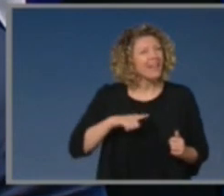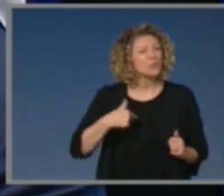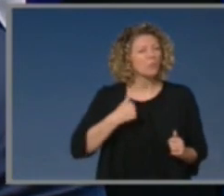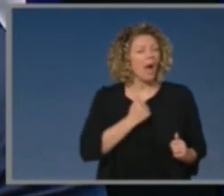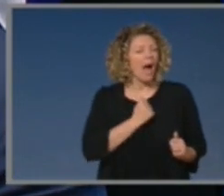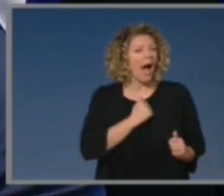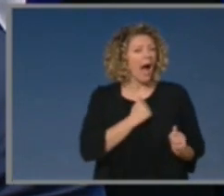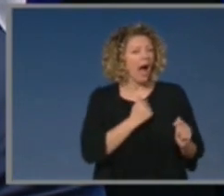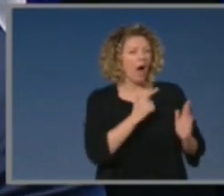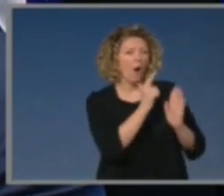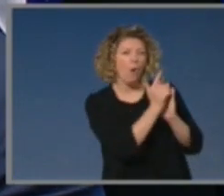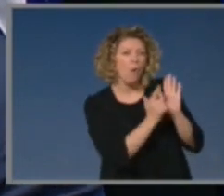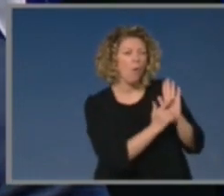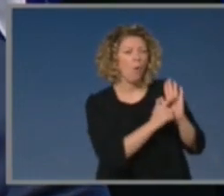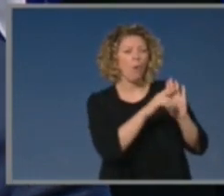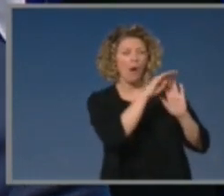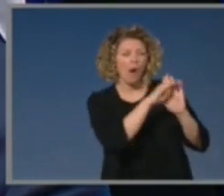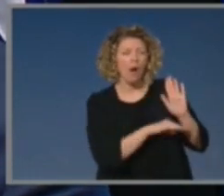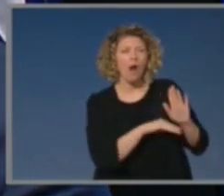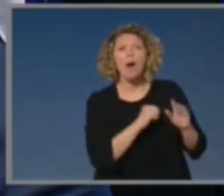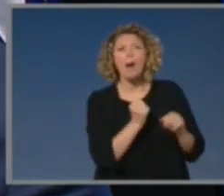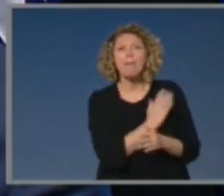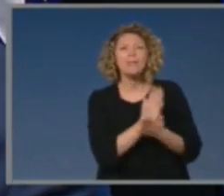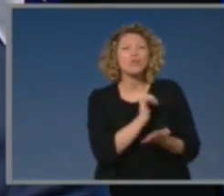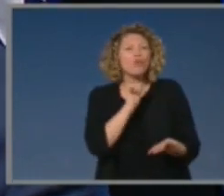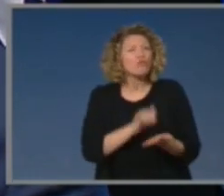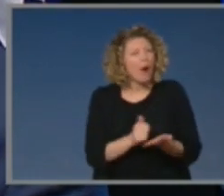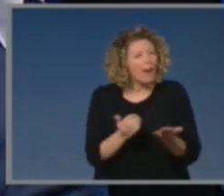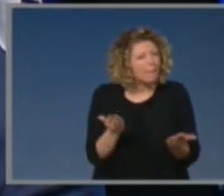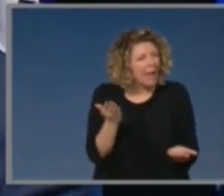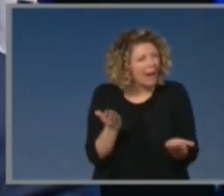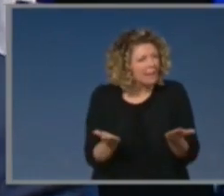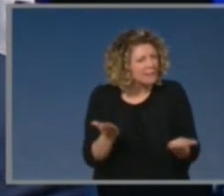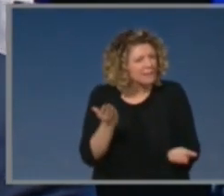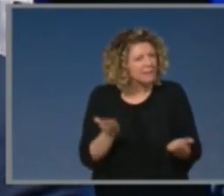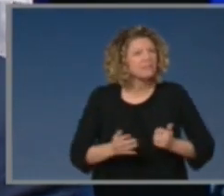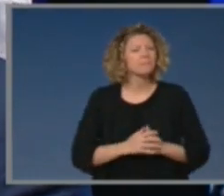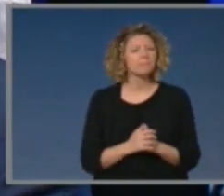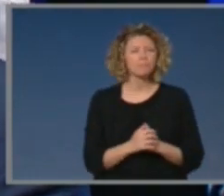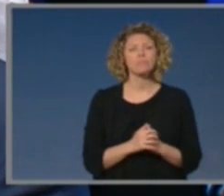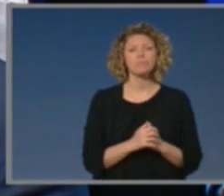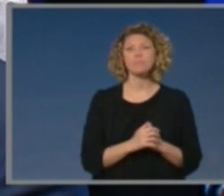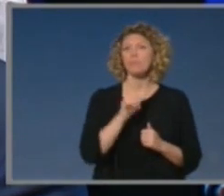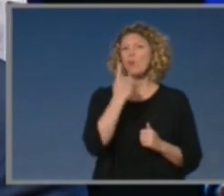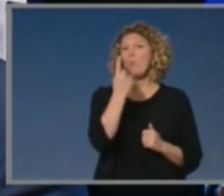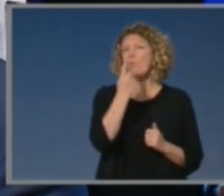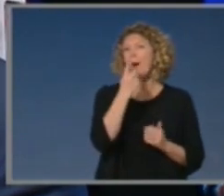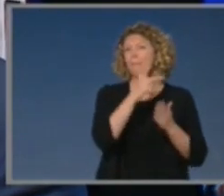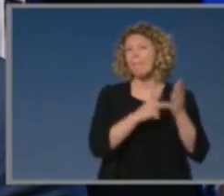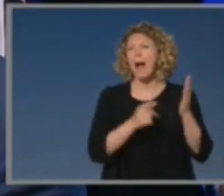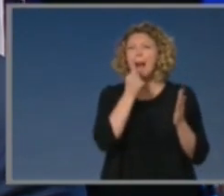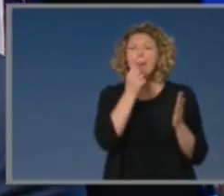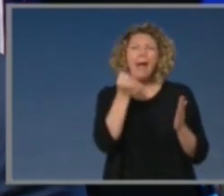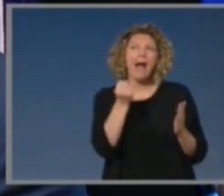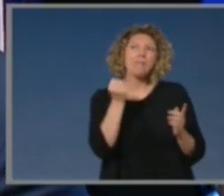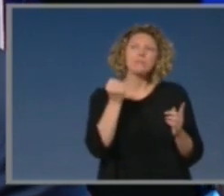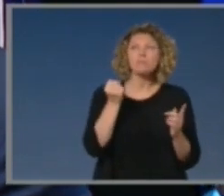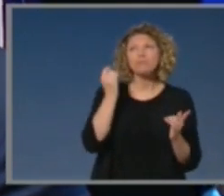right. I think one of the lesser understood elements of the net overseas